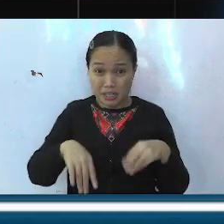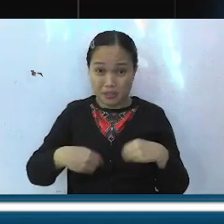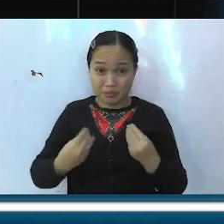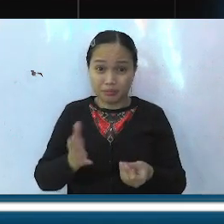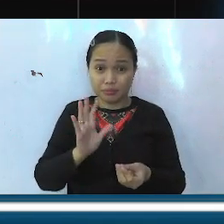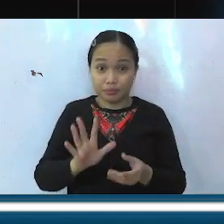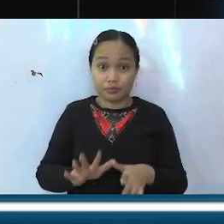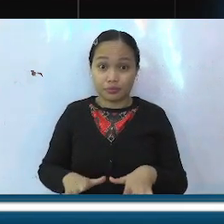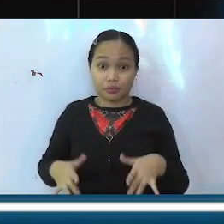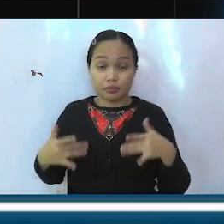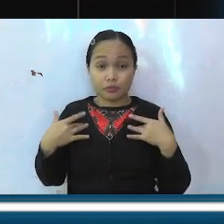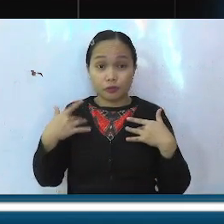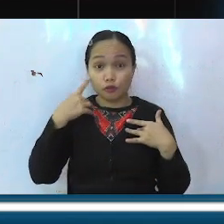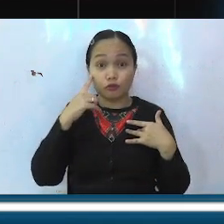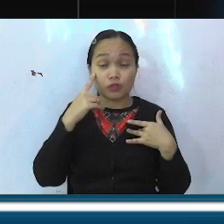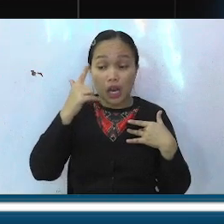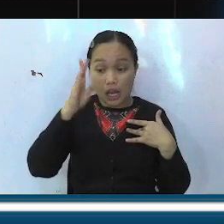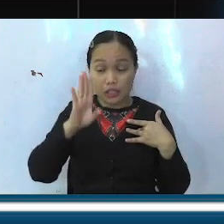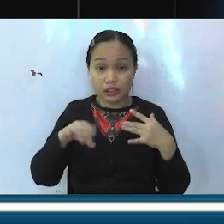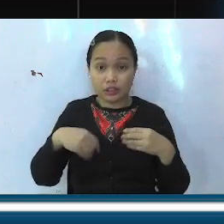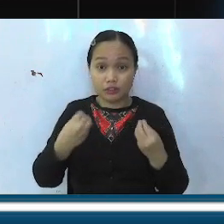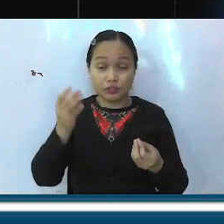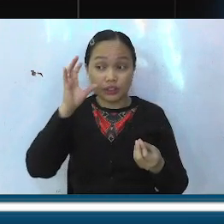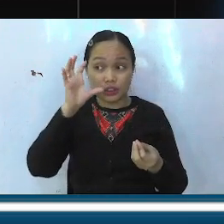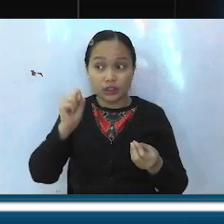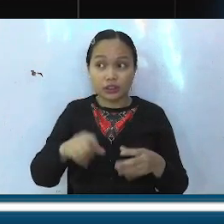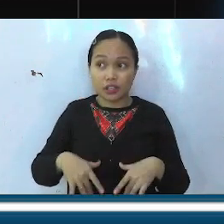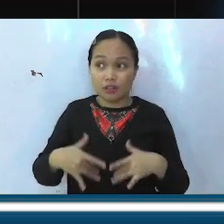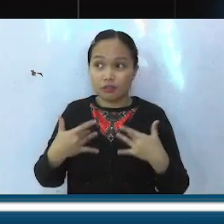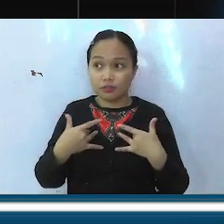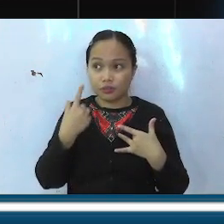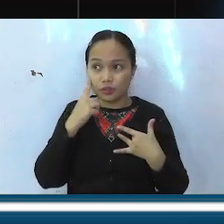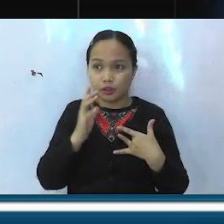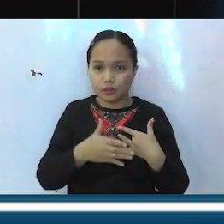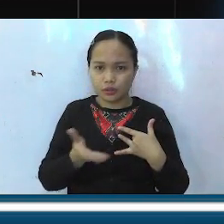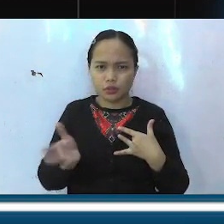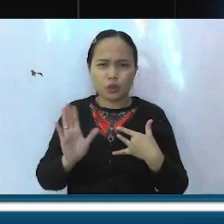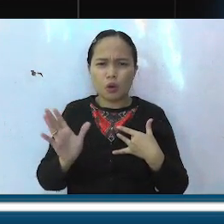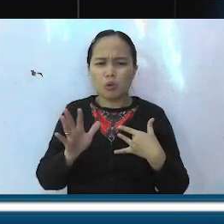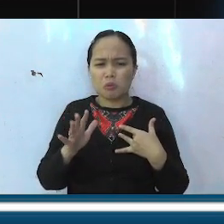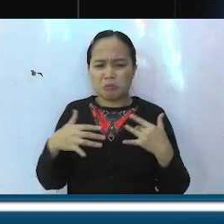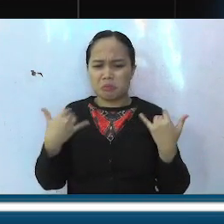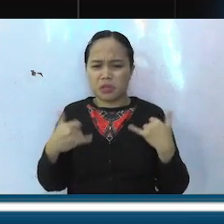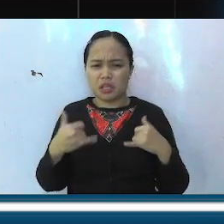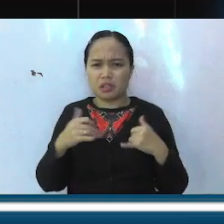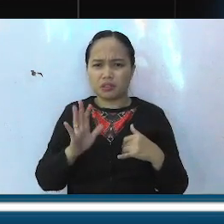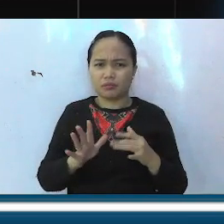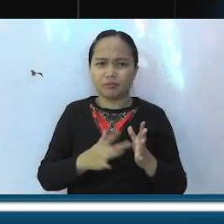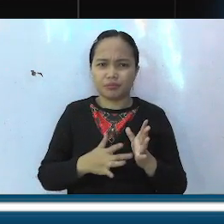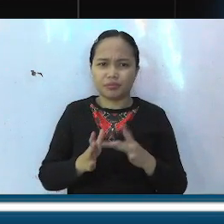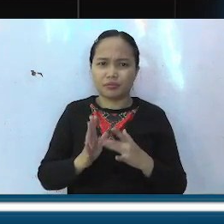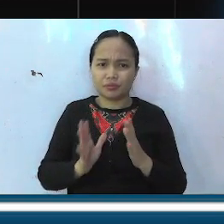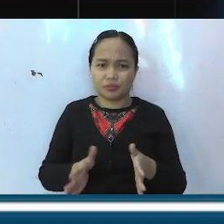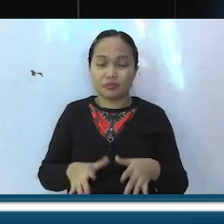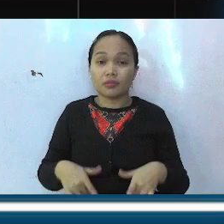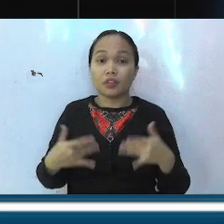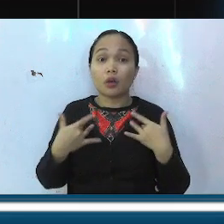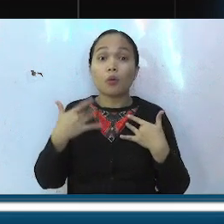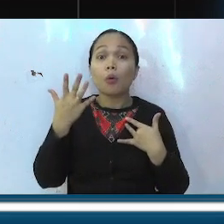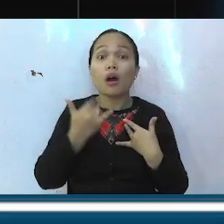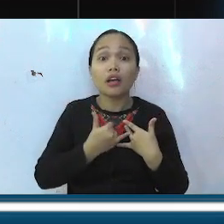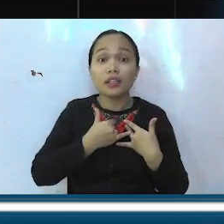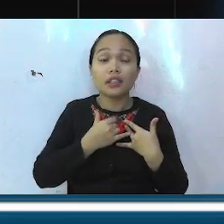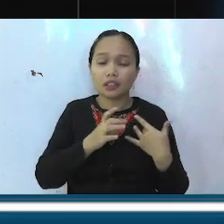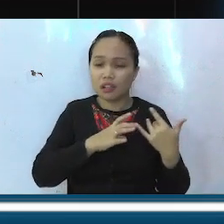not a joke. I've been telling these young people, do not try to play your Christianity because Christ doesn't play